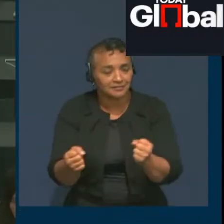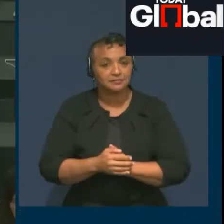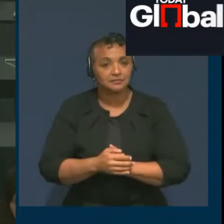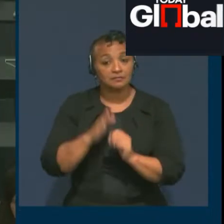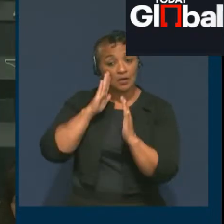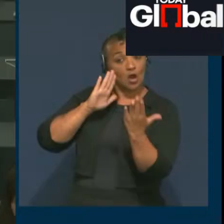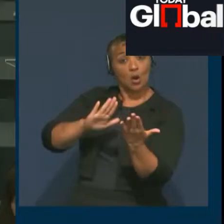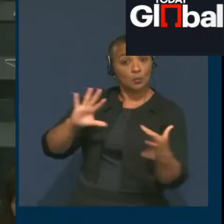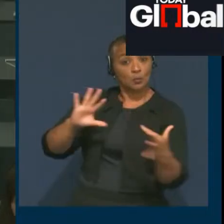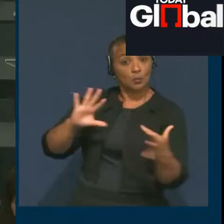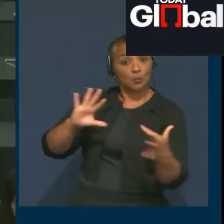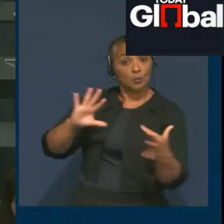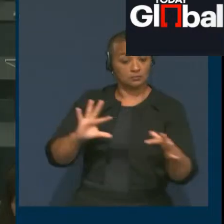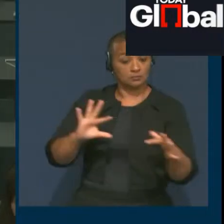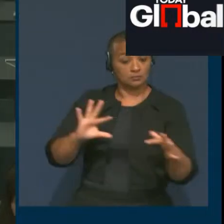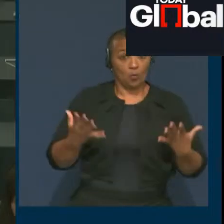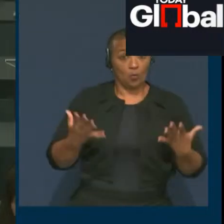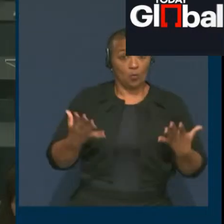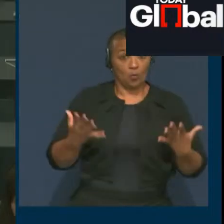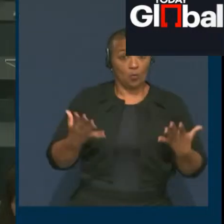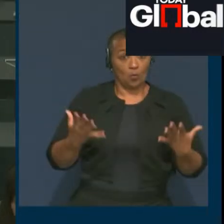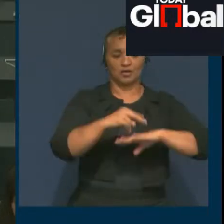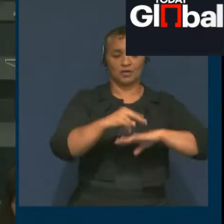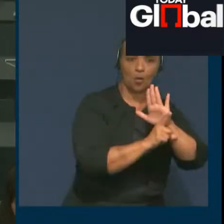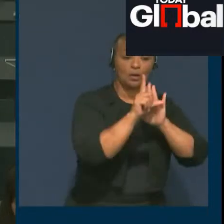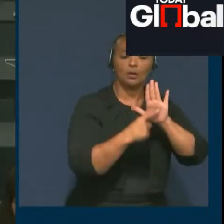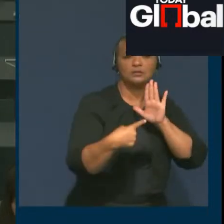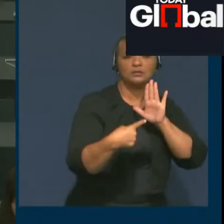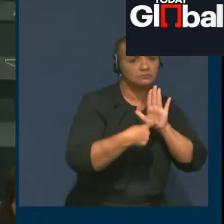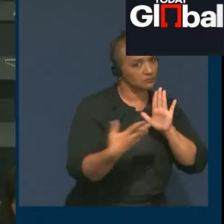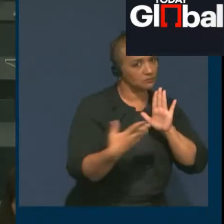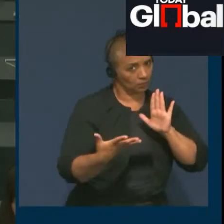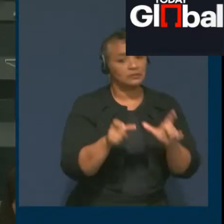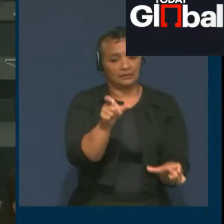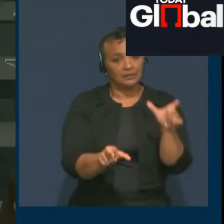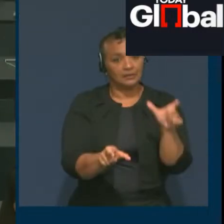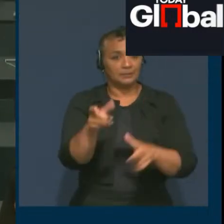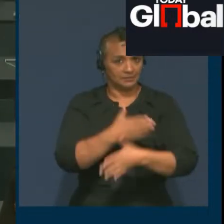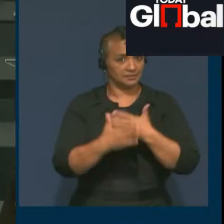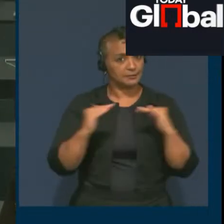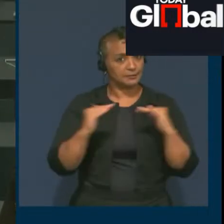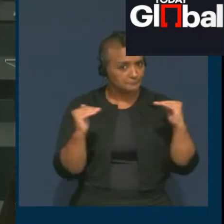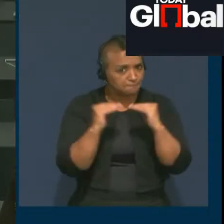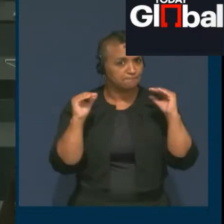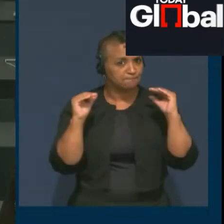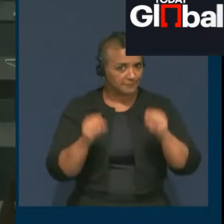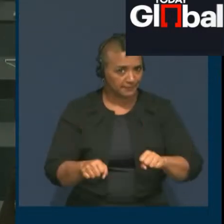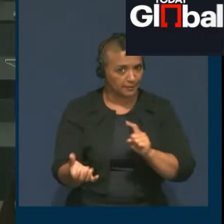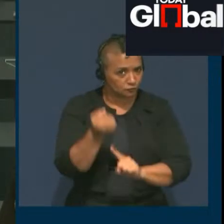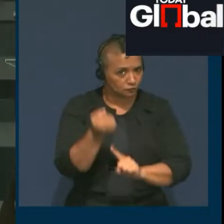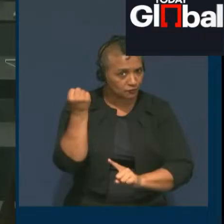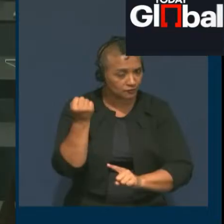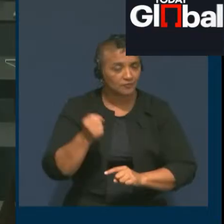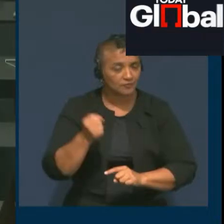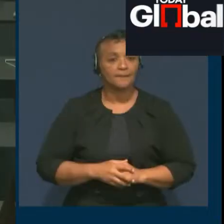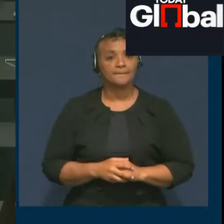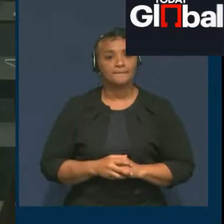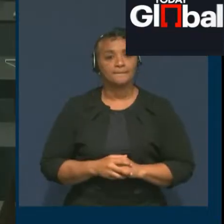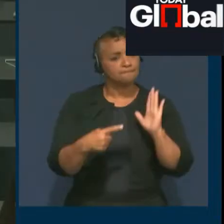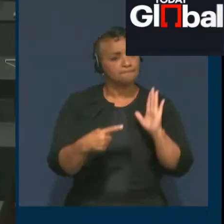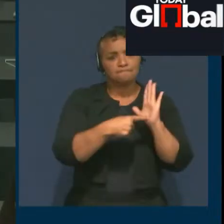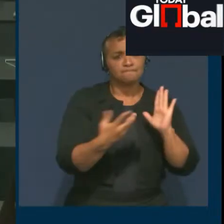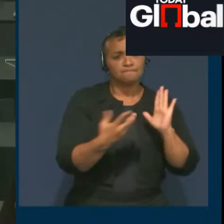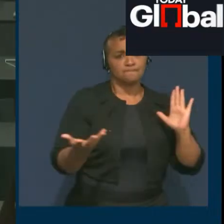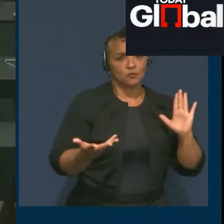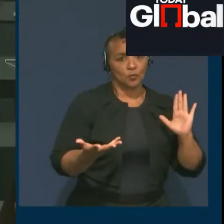national laws, including the law on persons with disabilities, which compels the